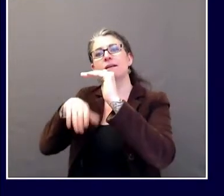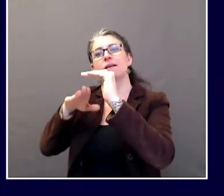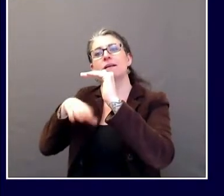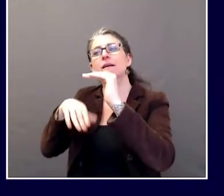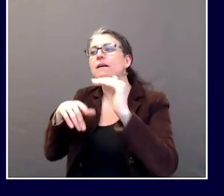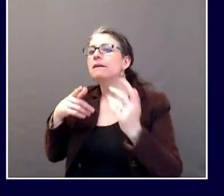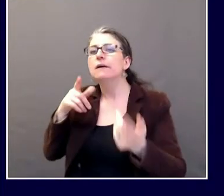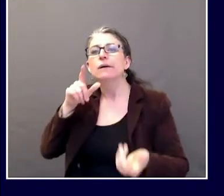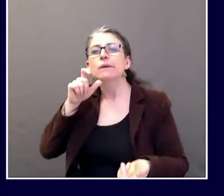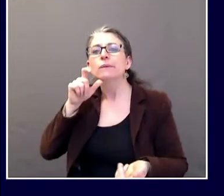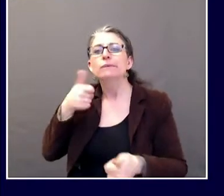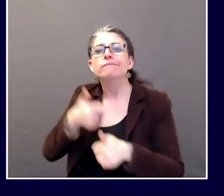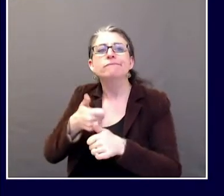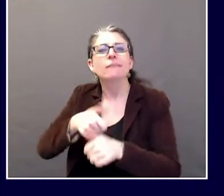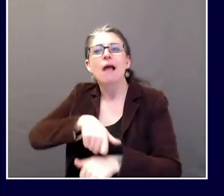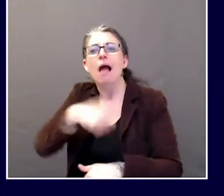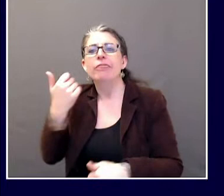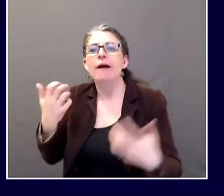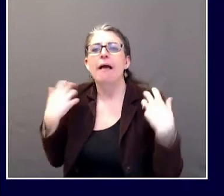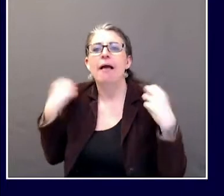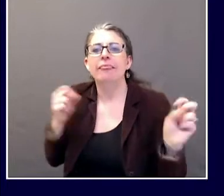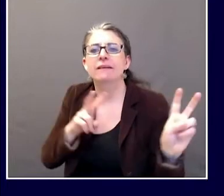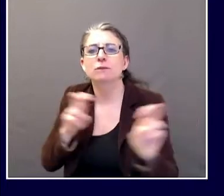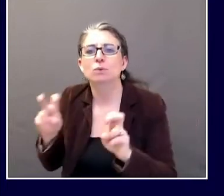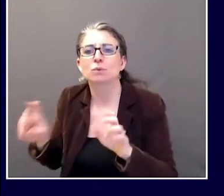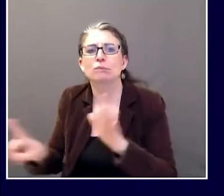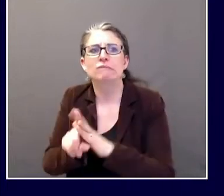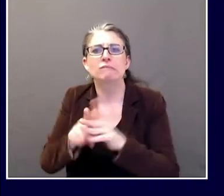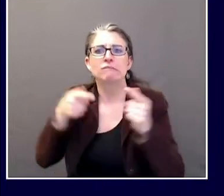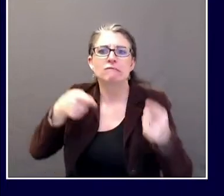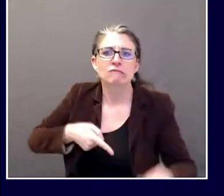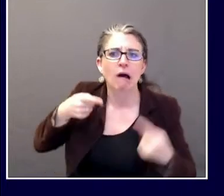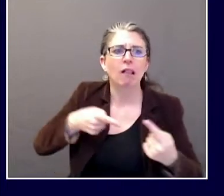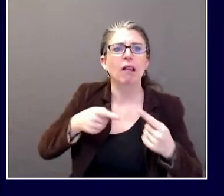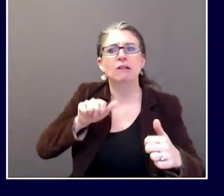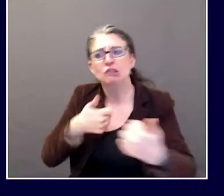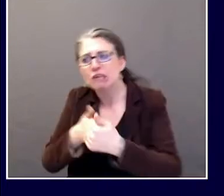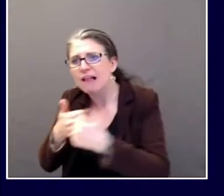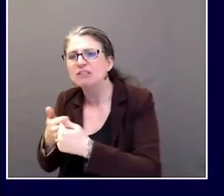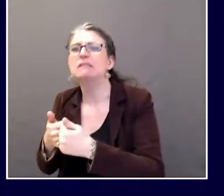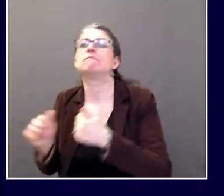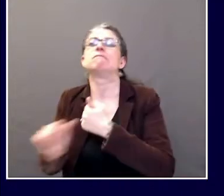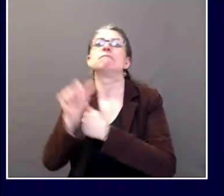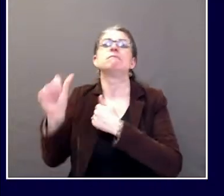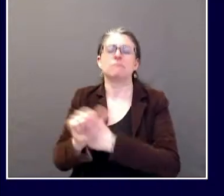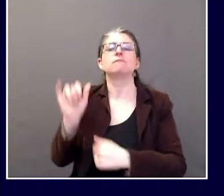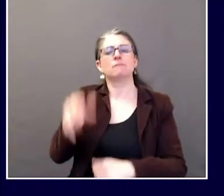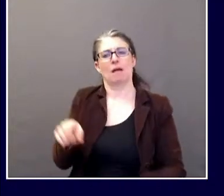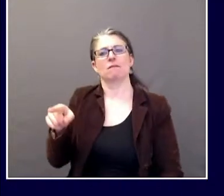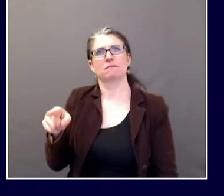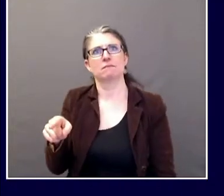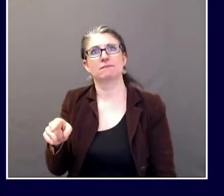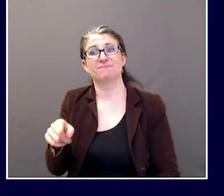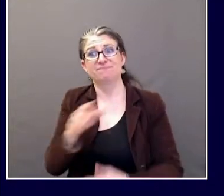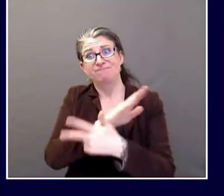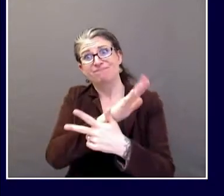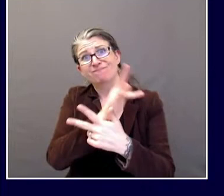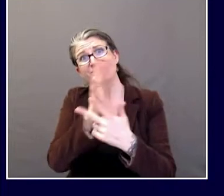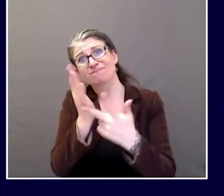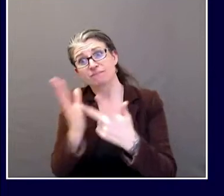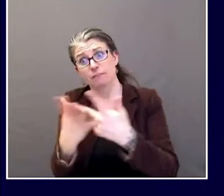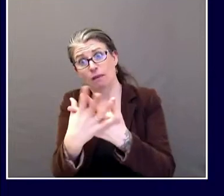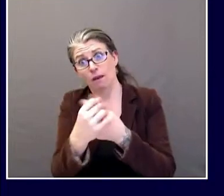disease. After those groups, which all things told, comprise a very large group of the